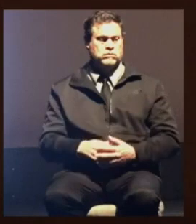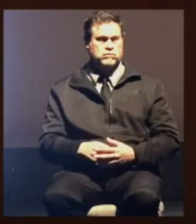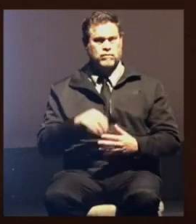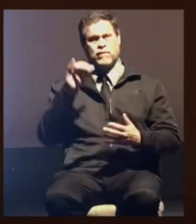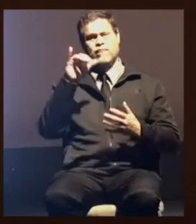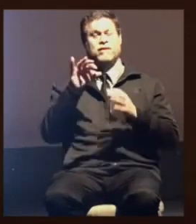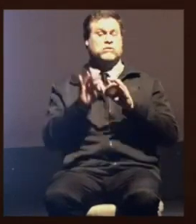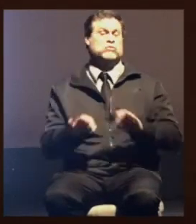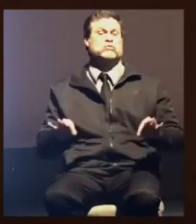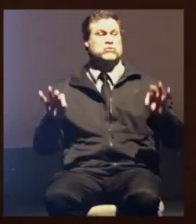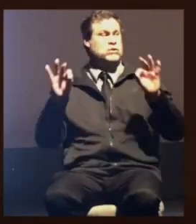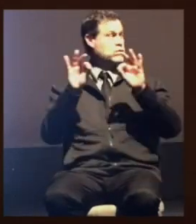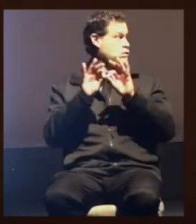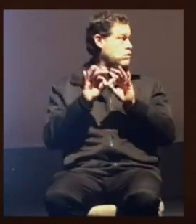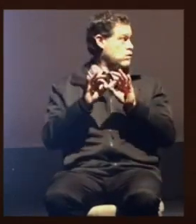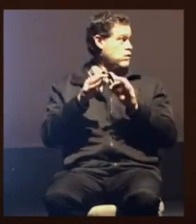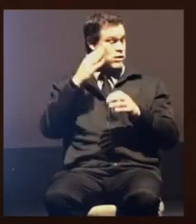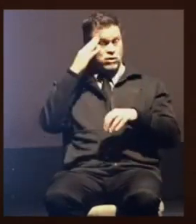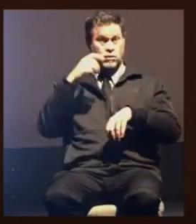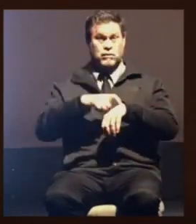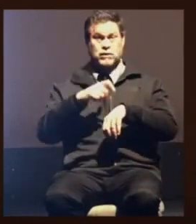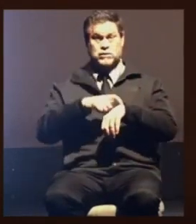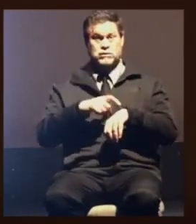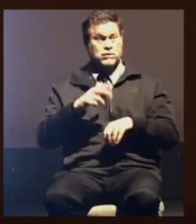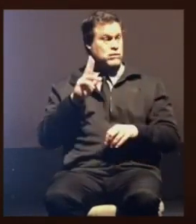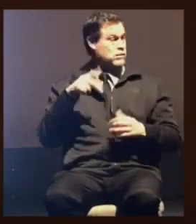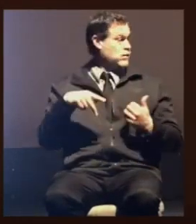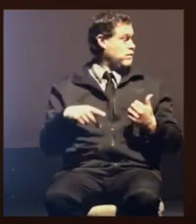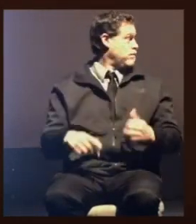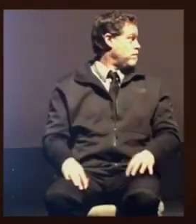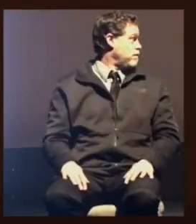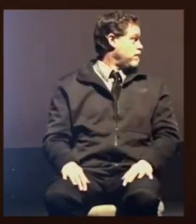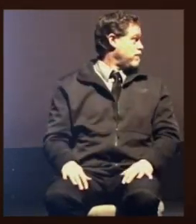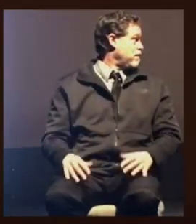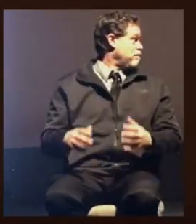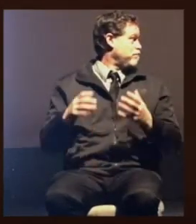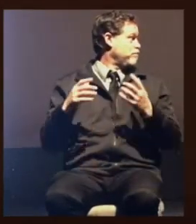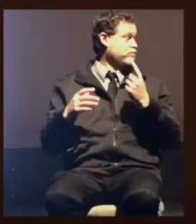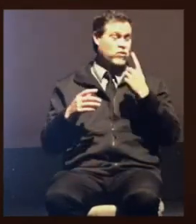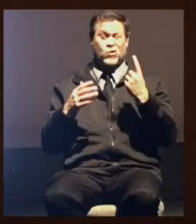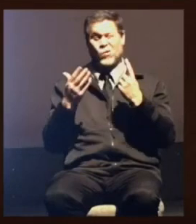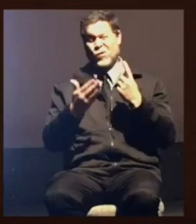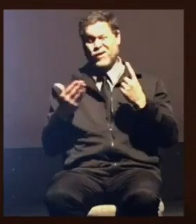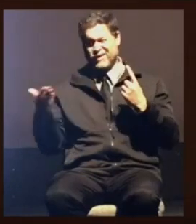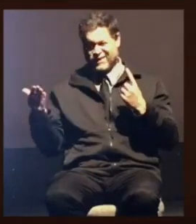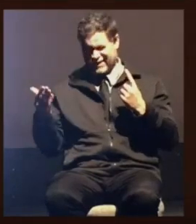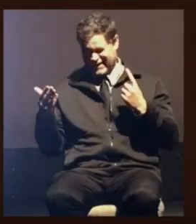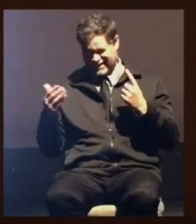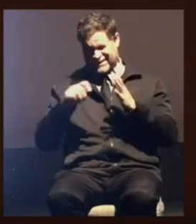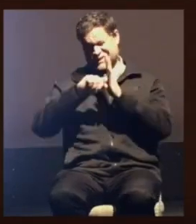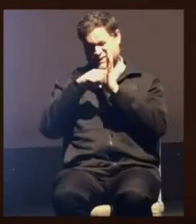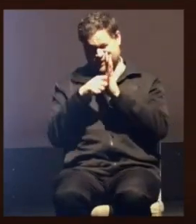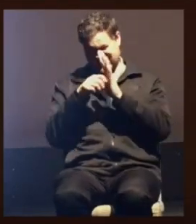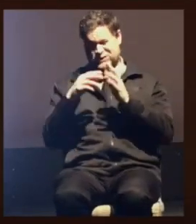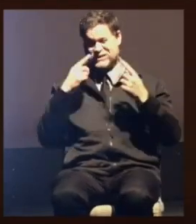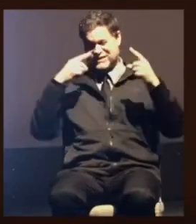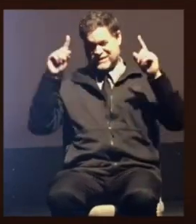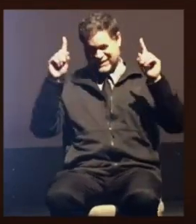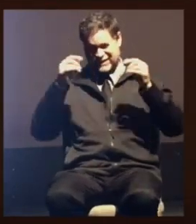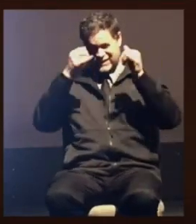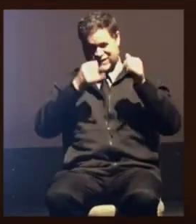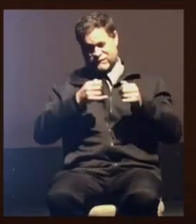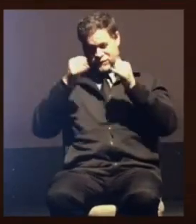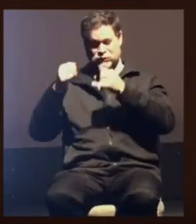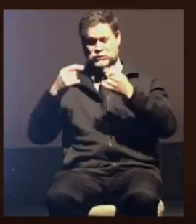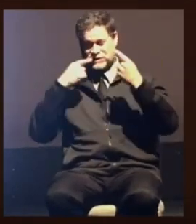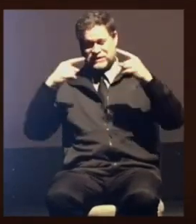That's critical. And I don't know, my time is out. Okay, just one thing. Keys to our success, keys to individual